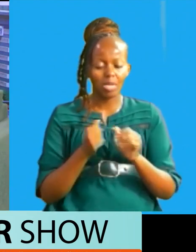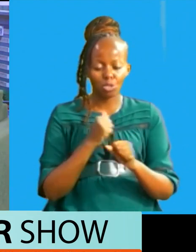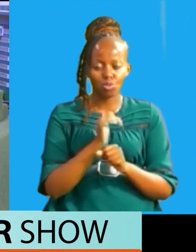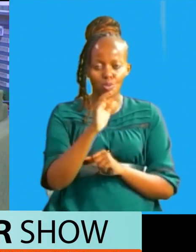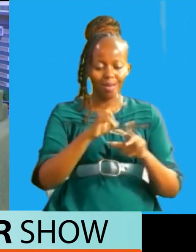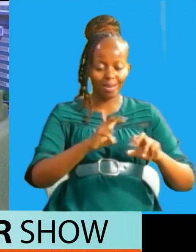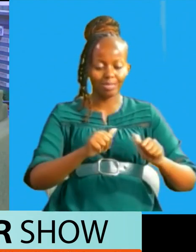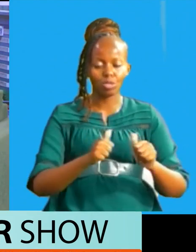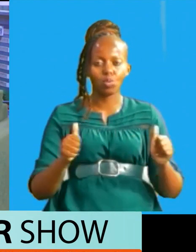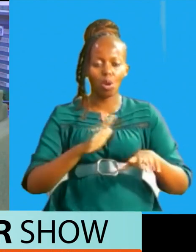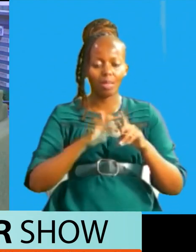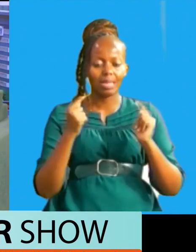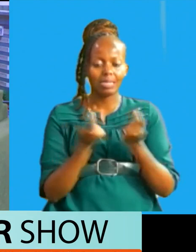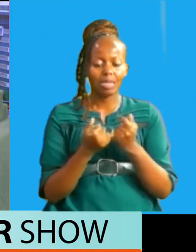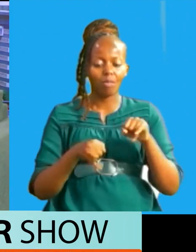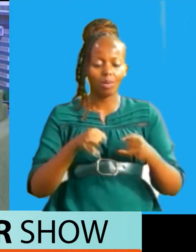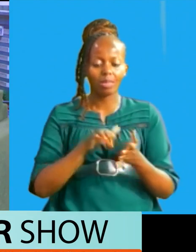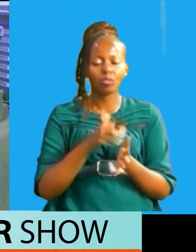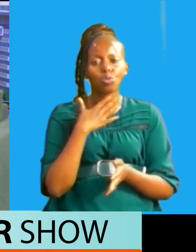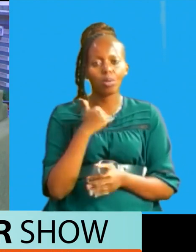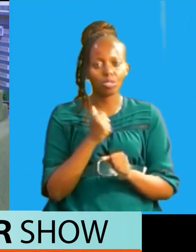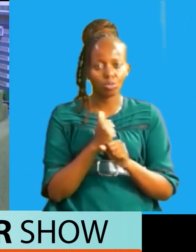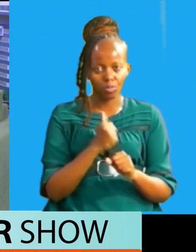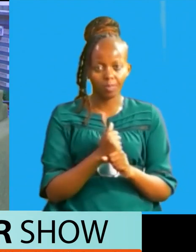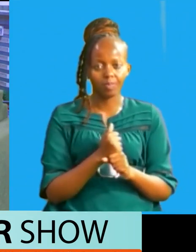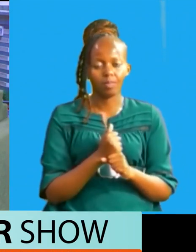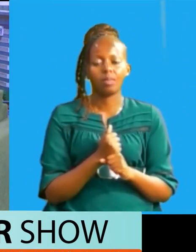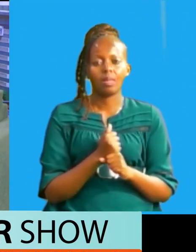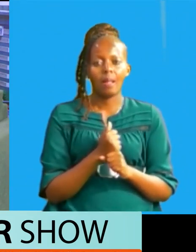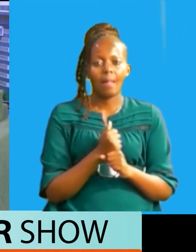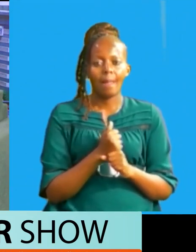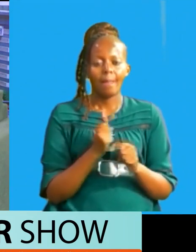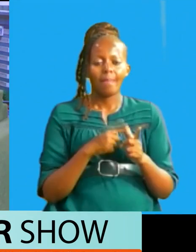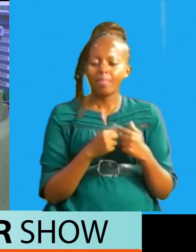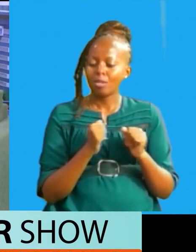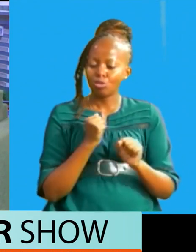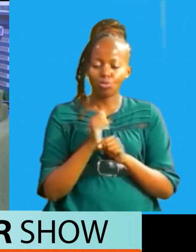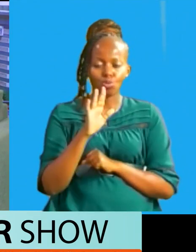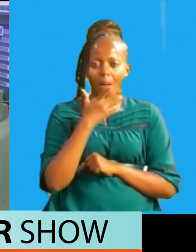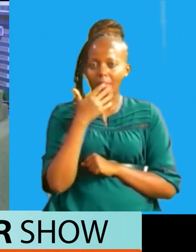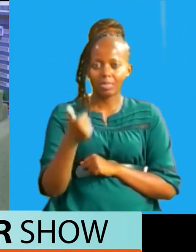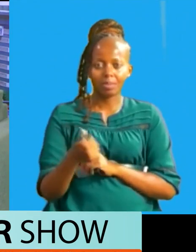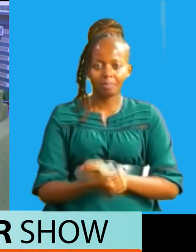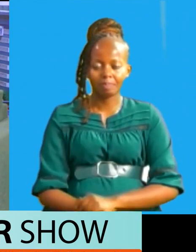research on the type of modeling you want to do, and just go for it and go for auditions.